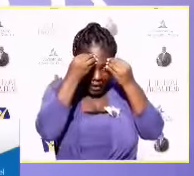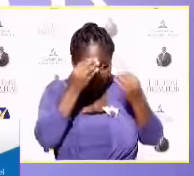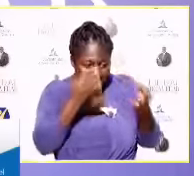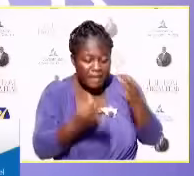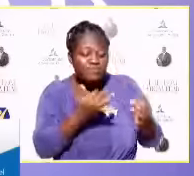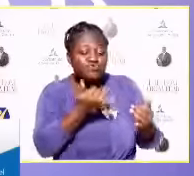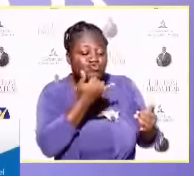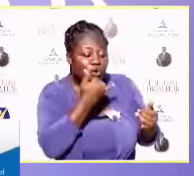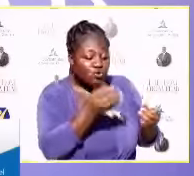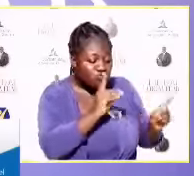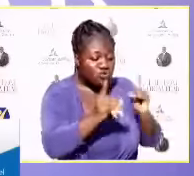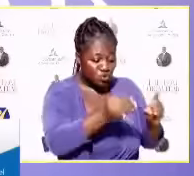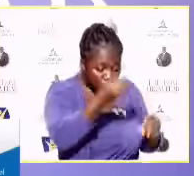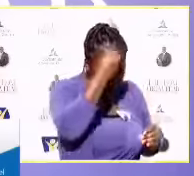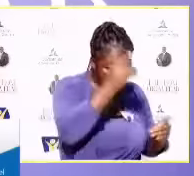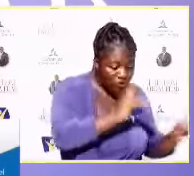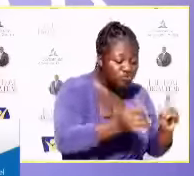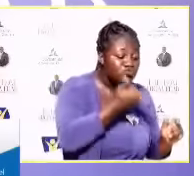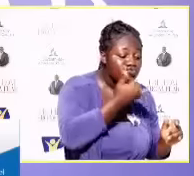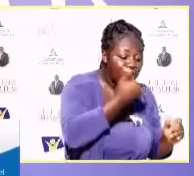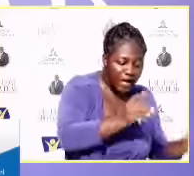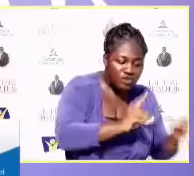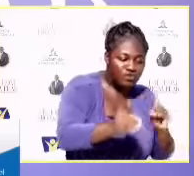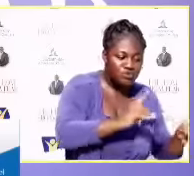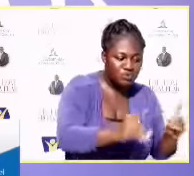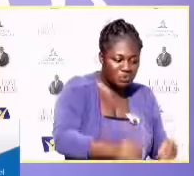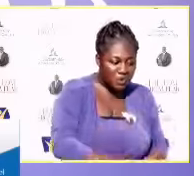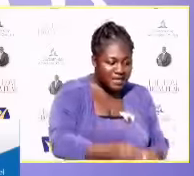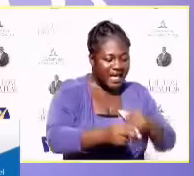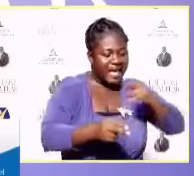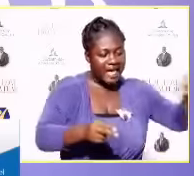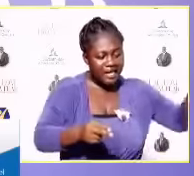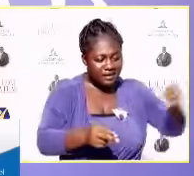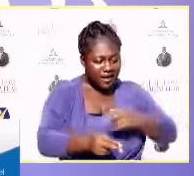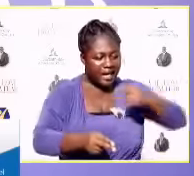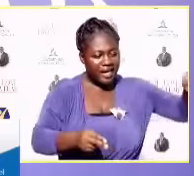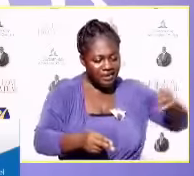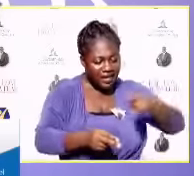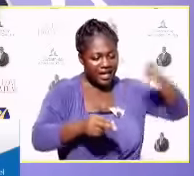you are working hand in hand with Satan.